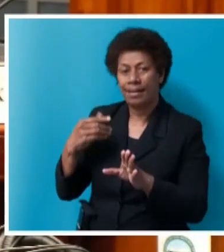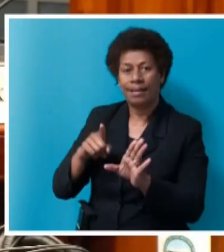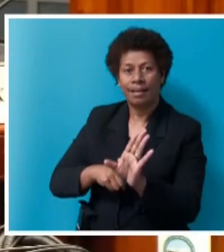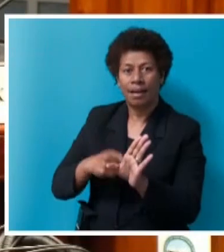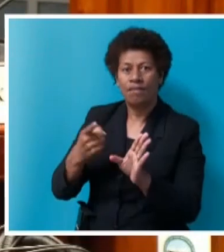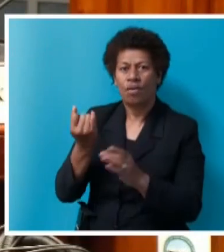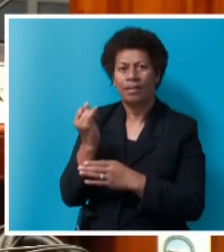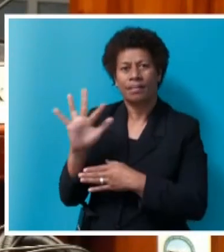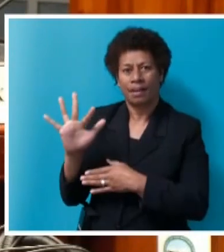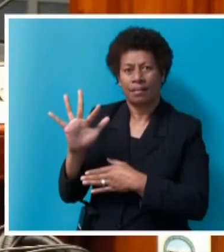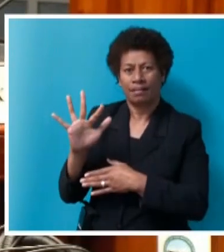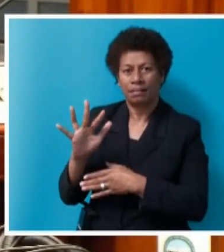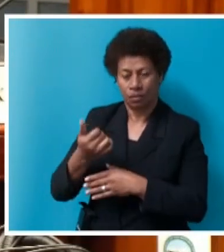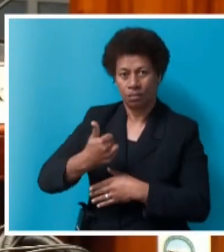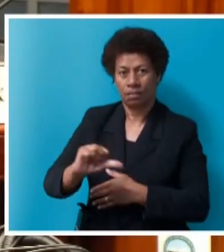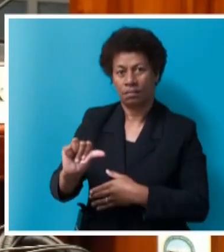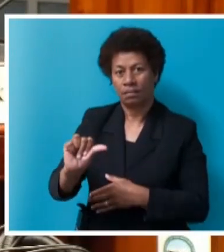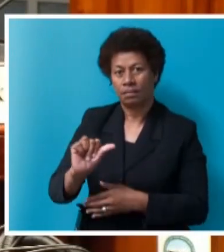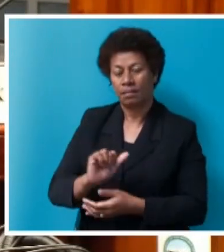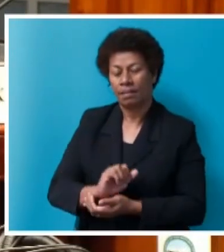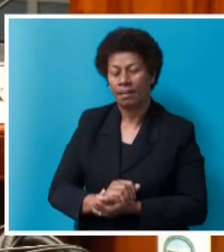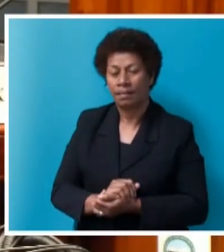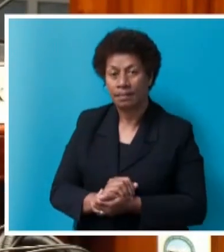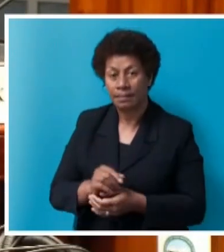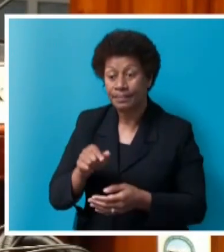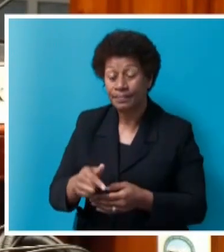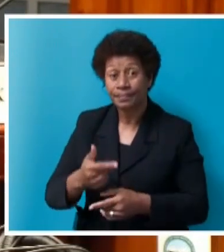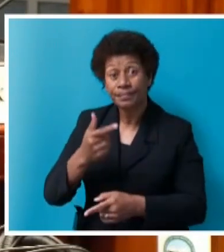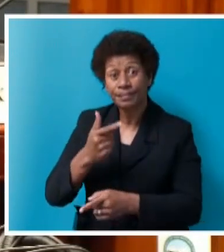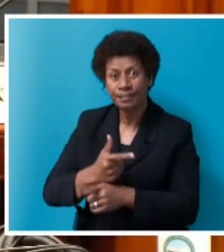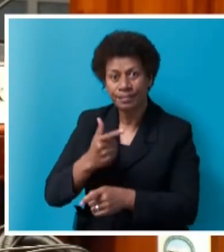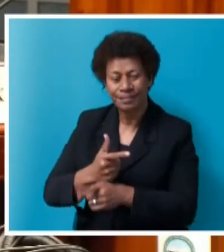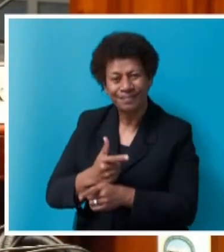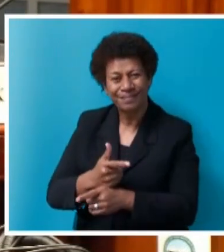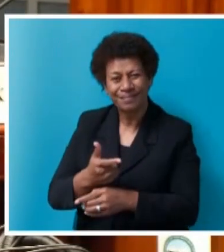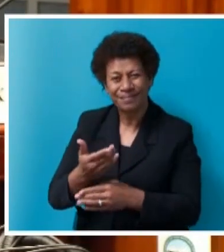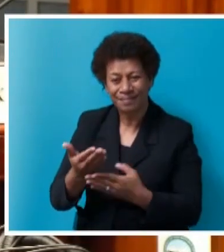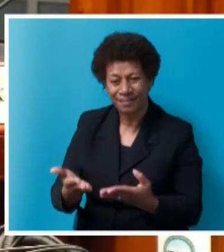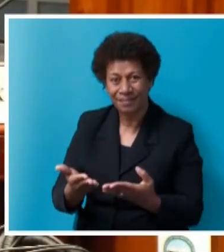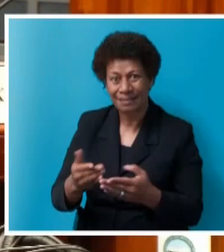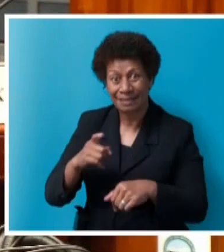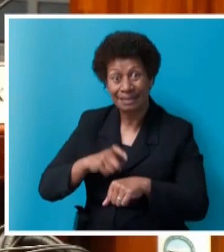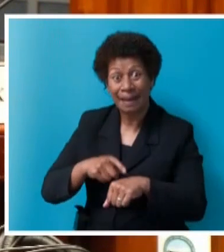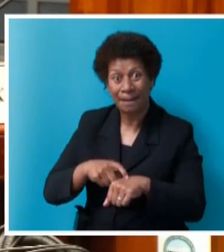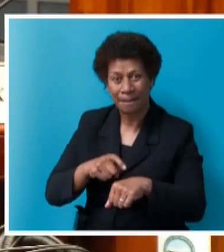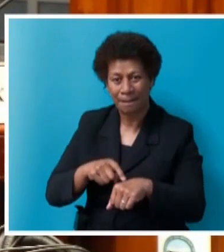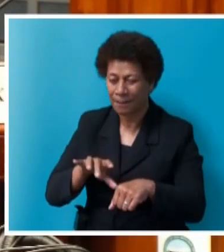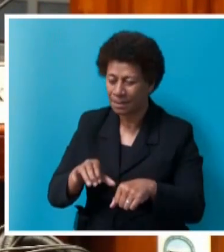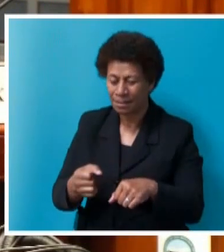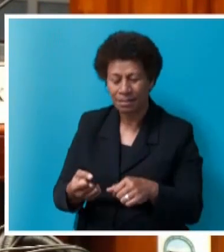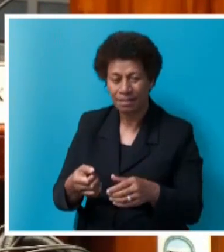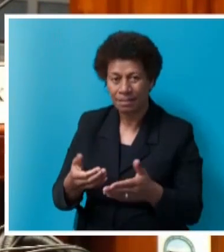However, the method is labor-intensive and it is time-consuming,